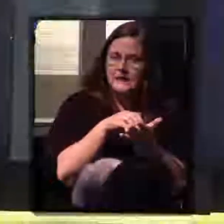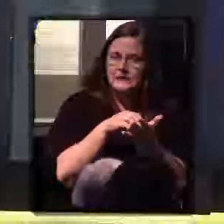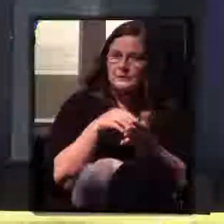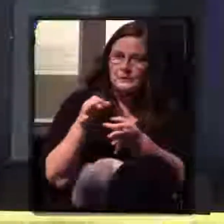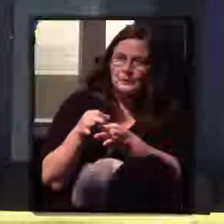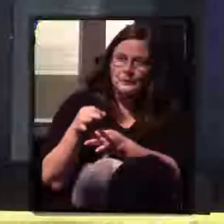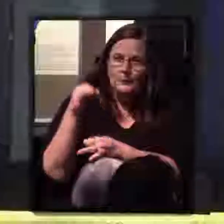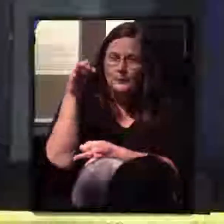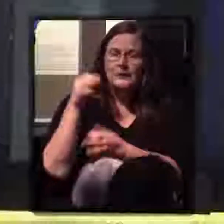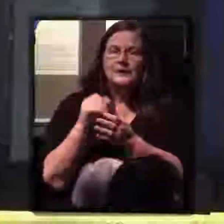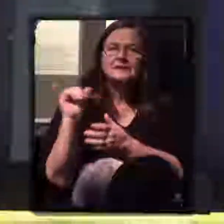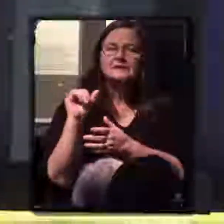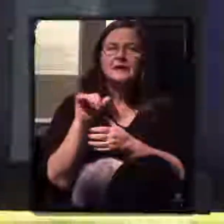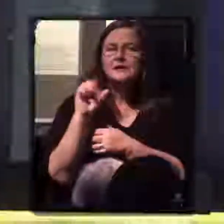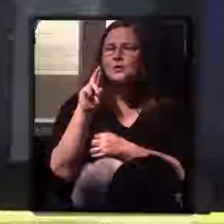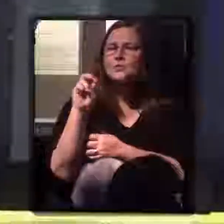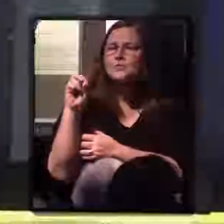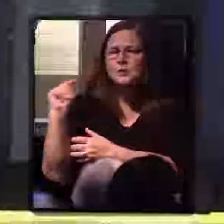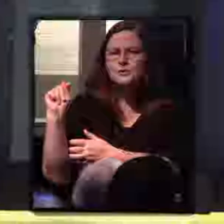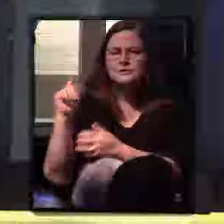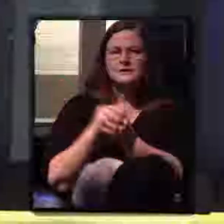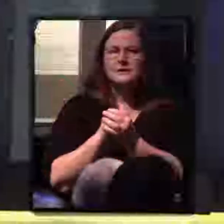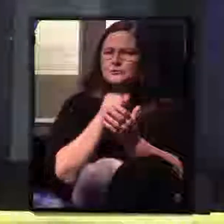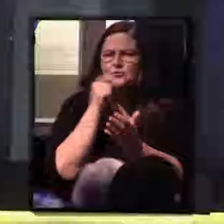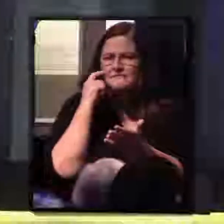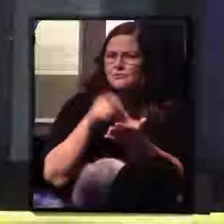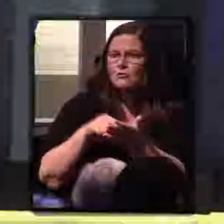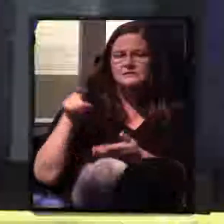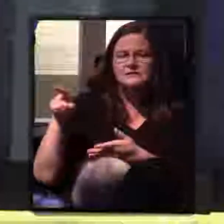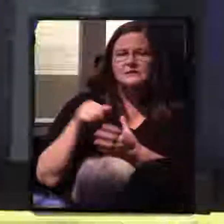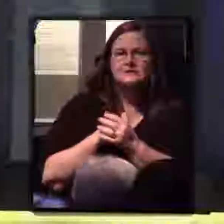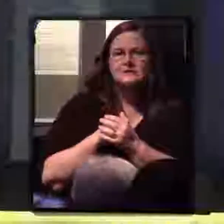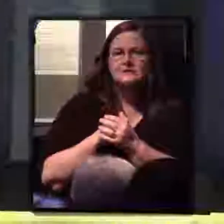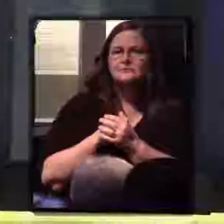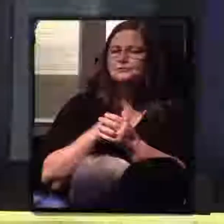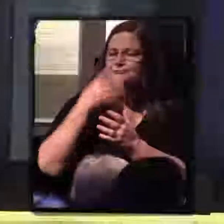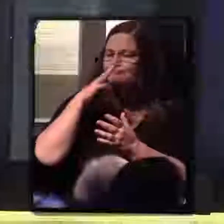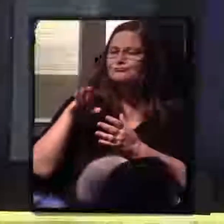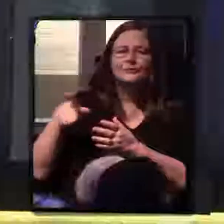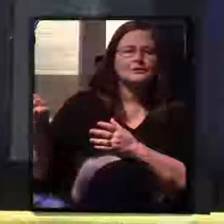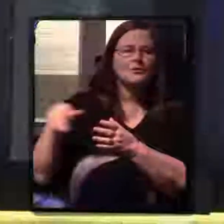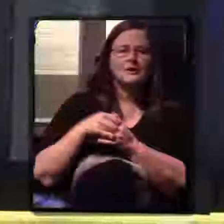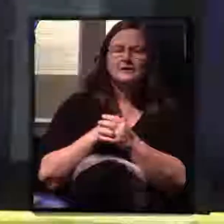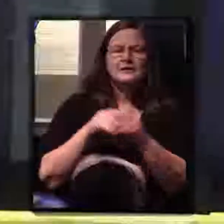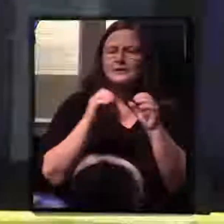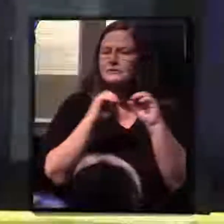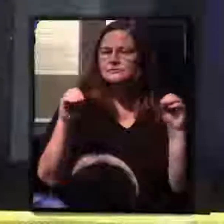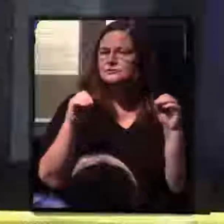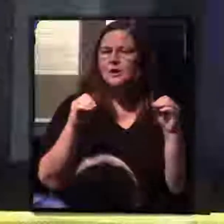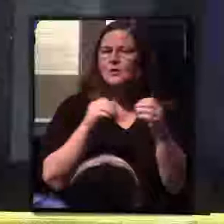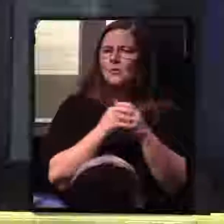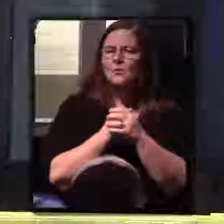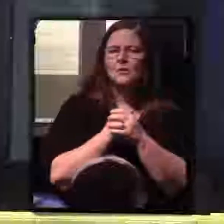in contrast to that picture, we have this one who is going to be like a root out of dry ground, like you don't even notice it. You